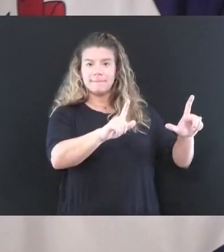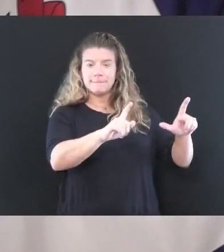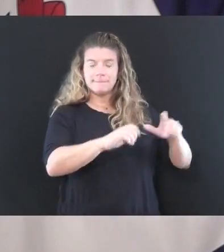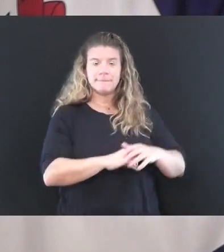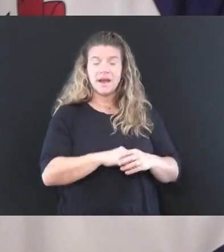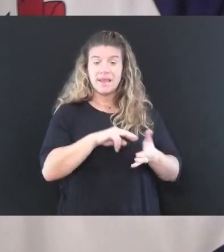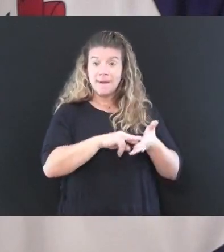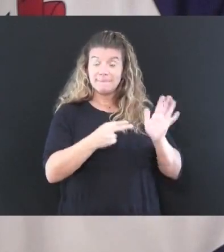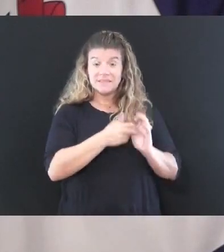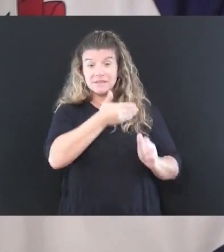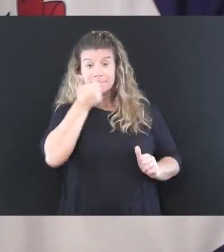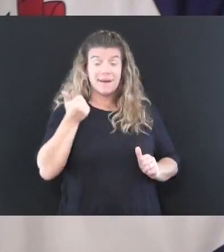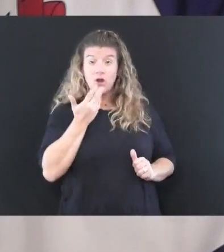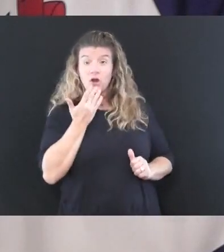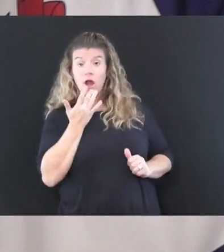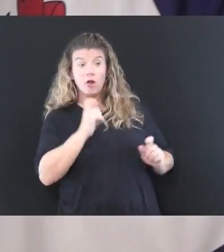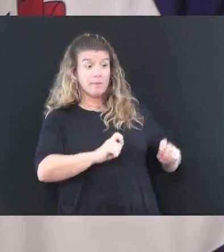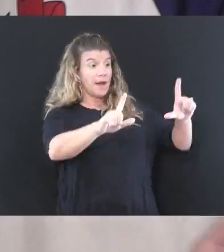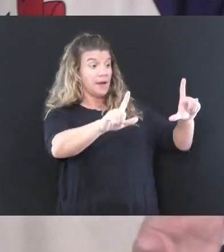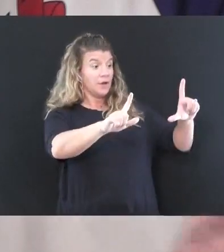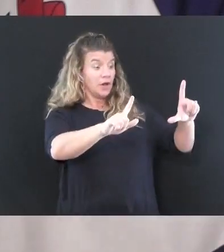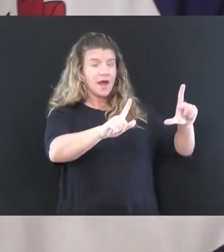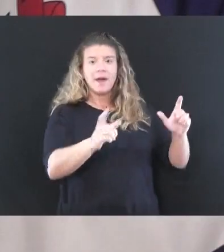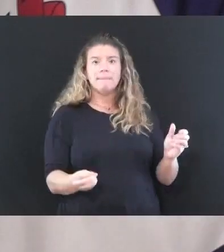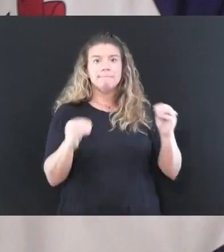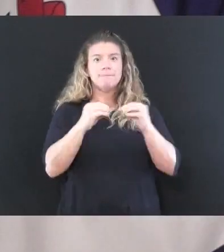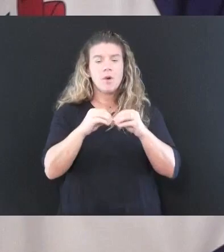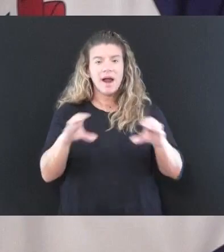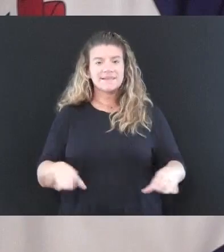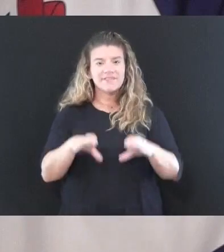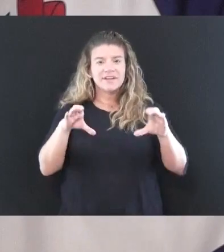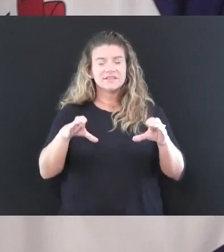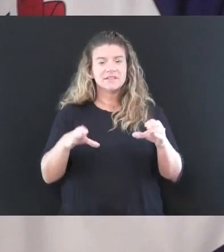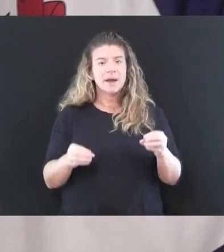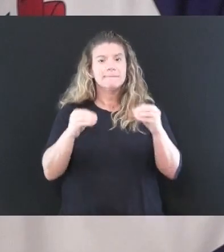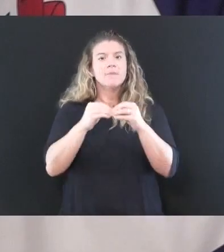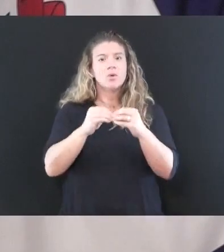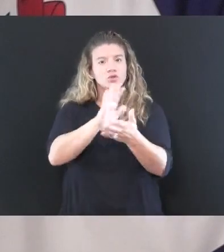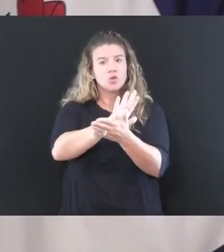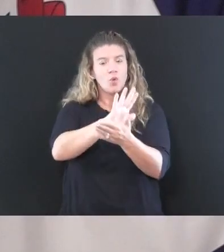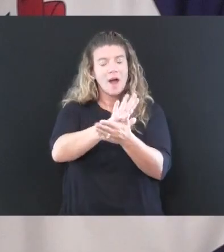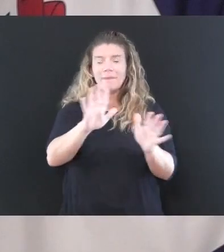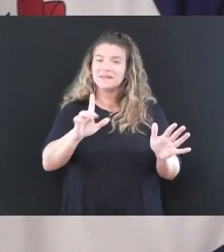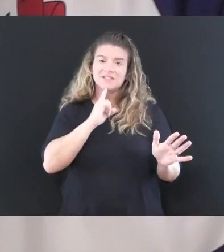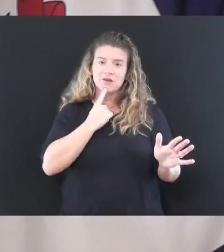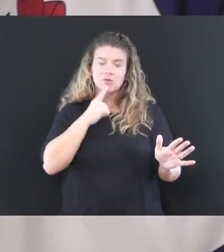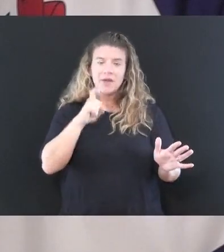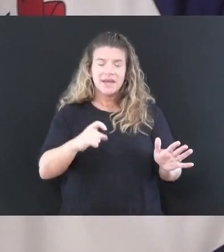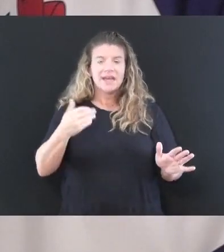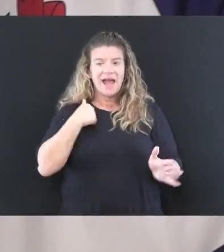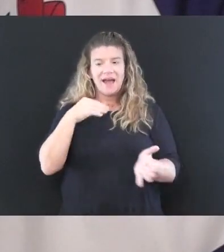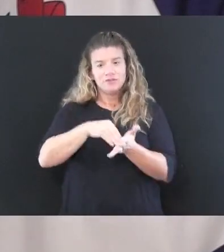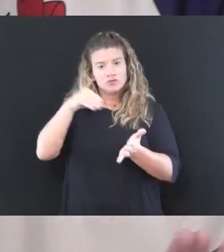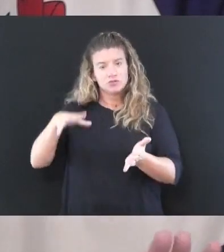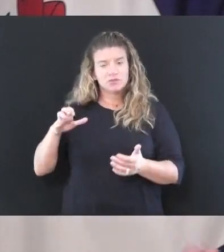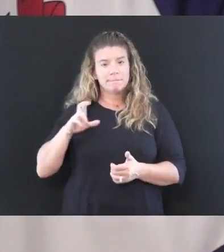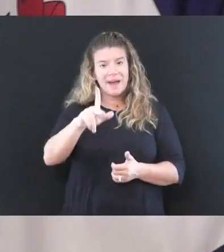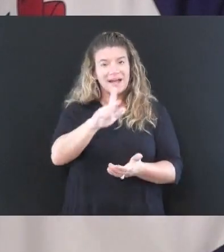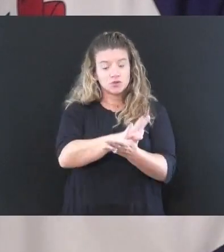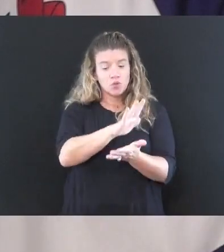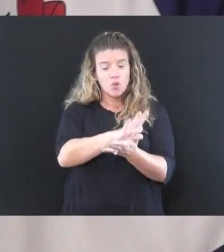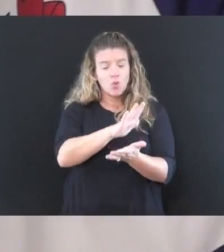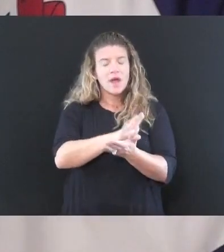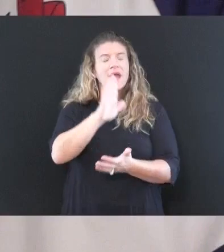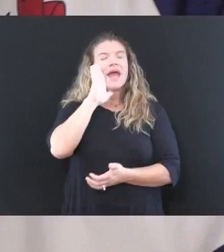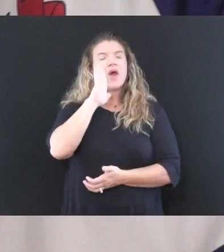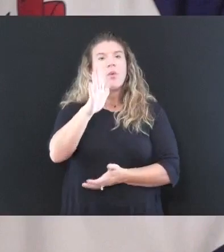do more, especially go back to school. For crying out loud, we've got to get our kids back in school. It will help